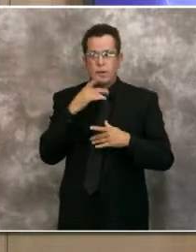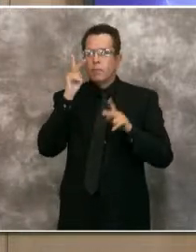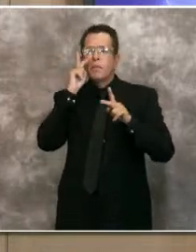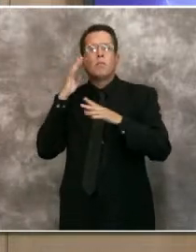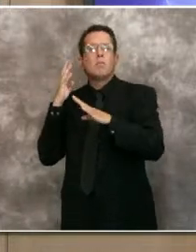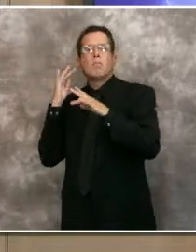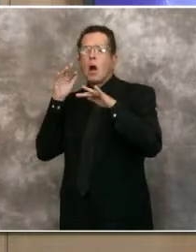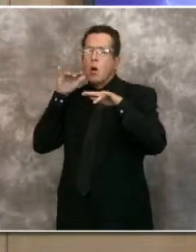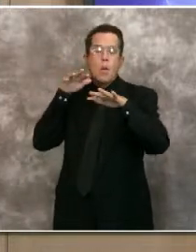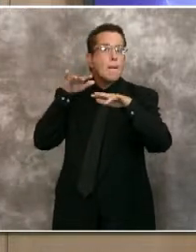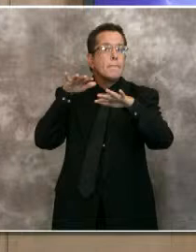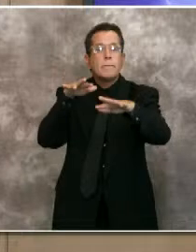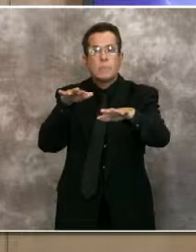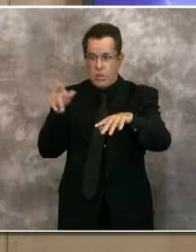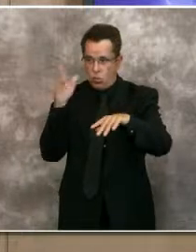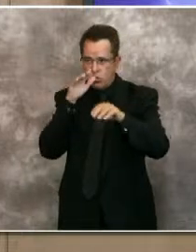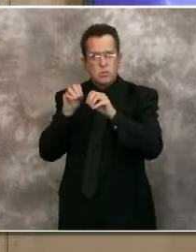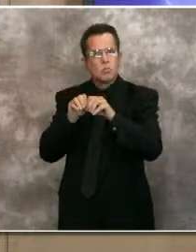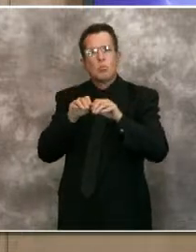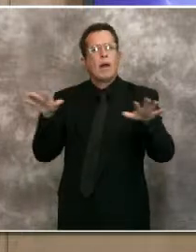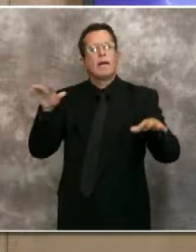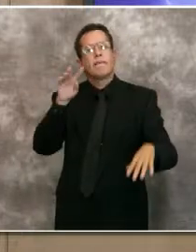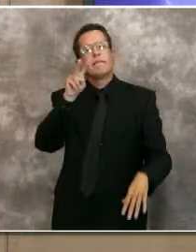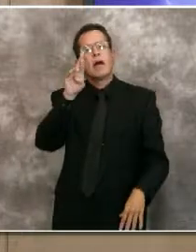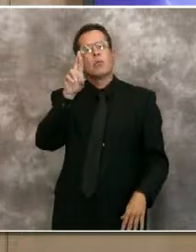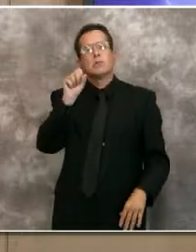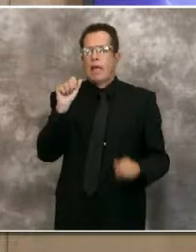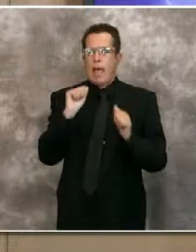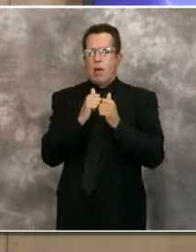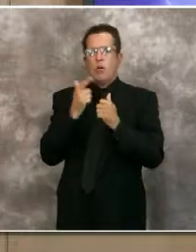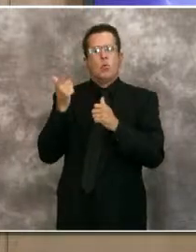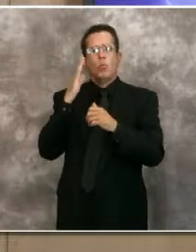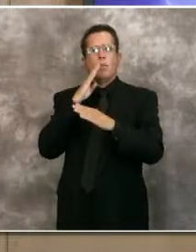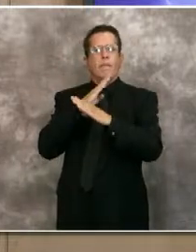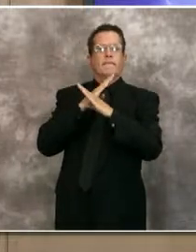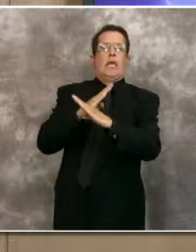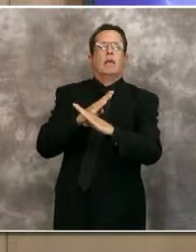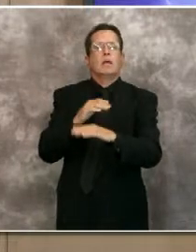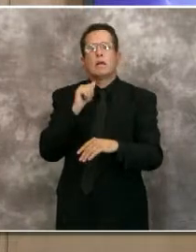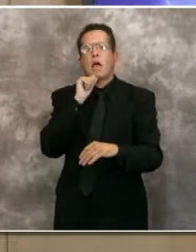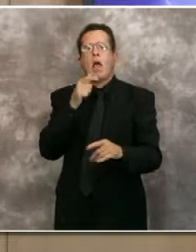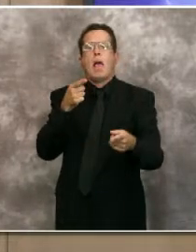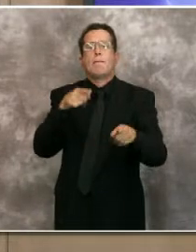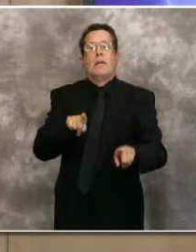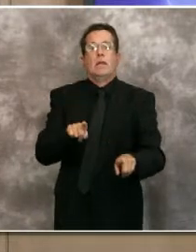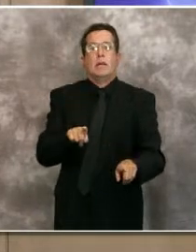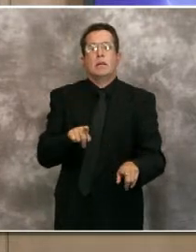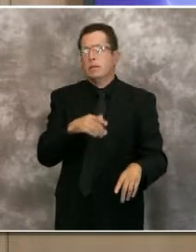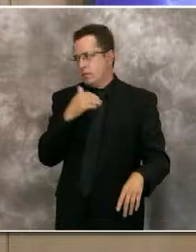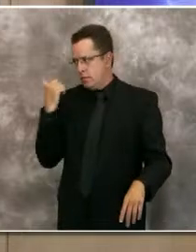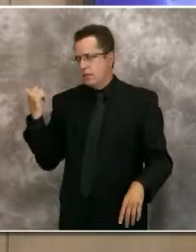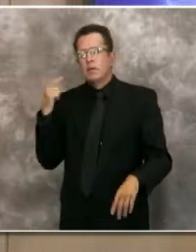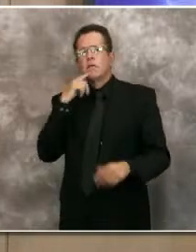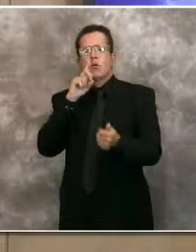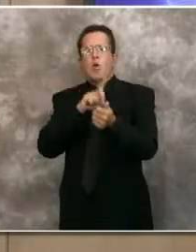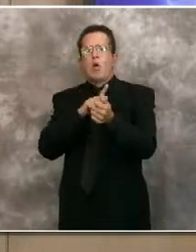tourists spreading the coronavirus, and what steps are you taking to prevent that from happening? Okay, Dr. Wooten will respond.